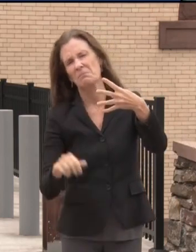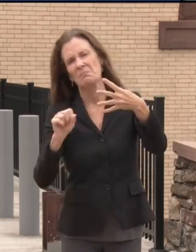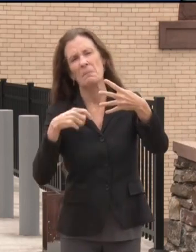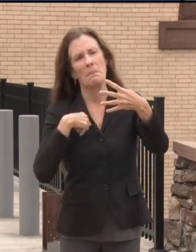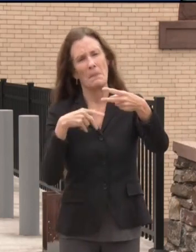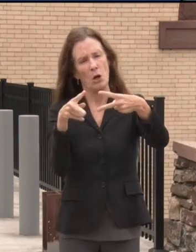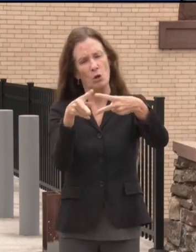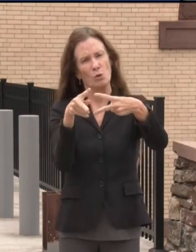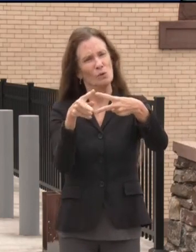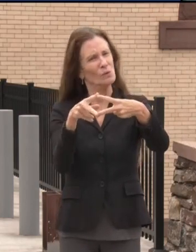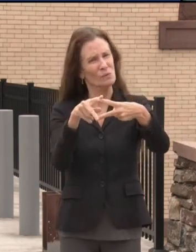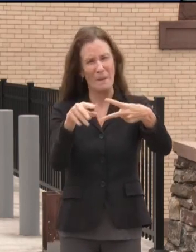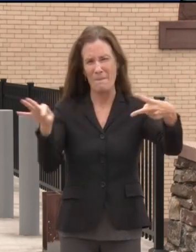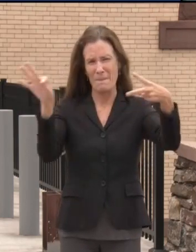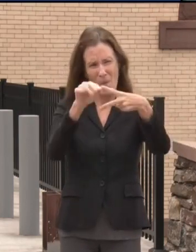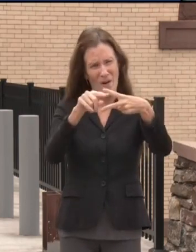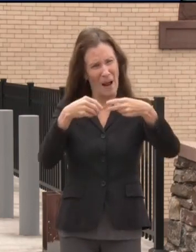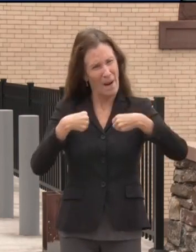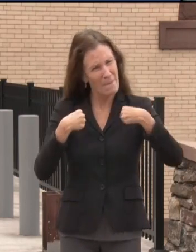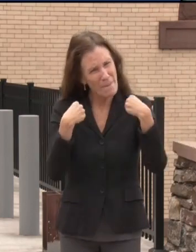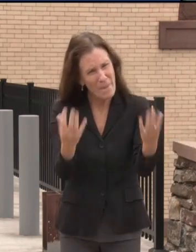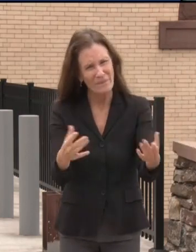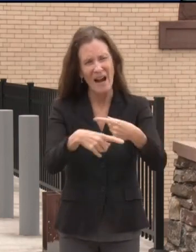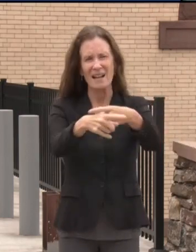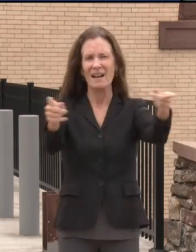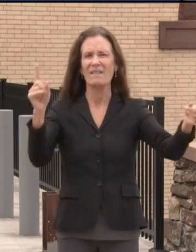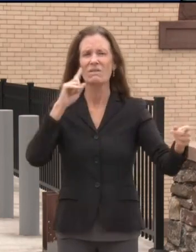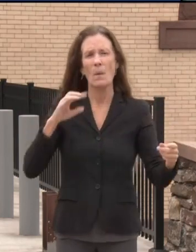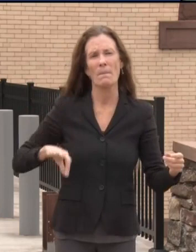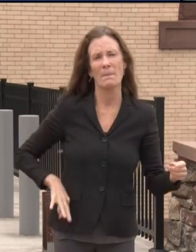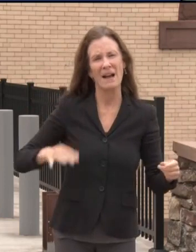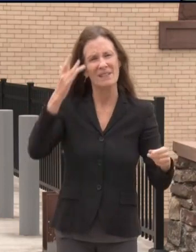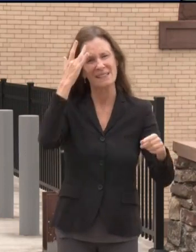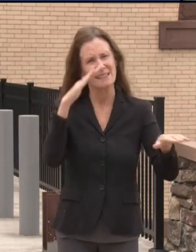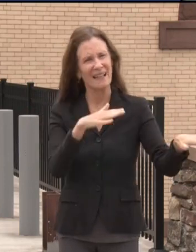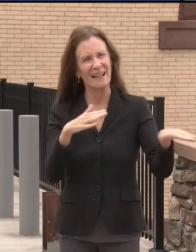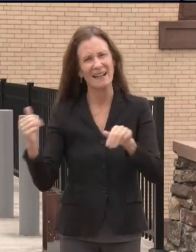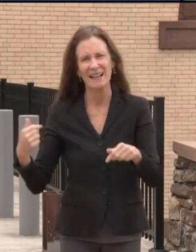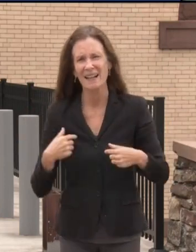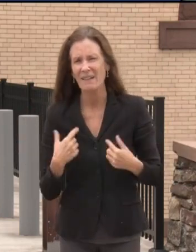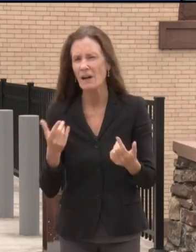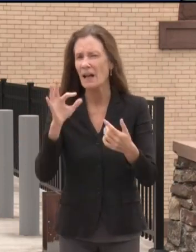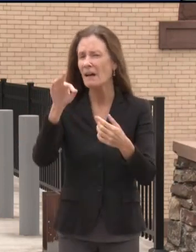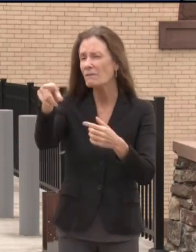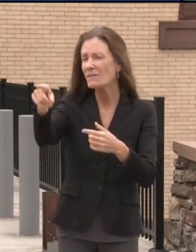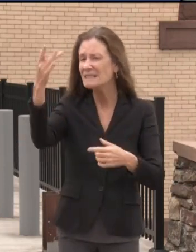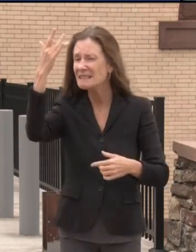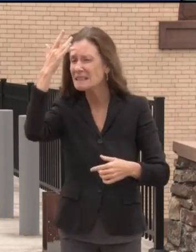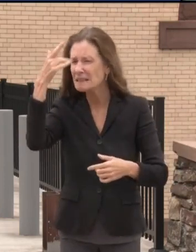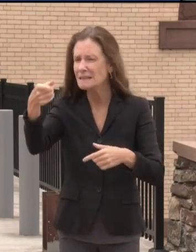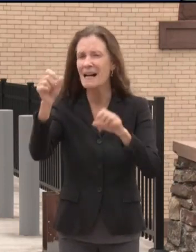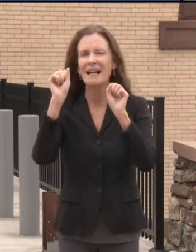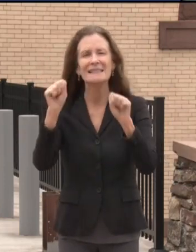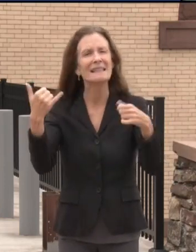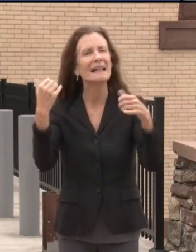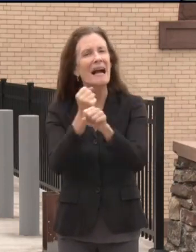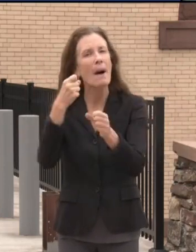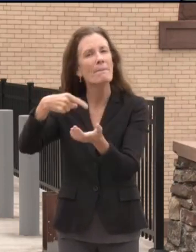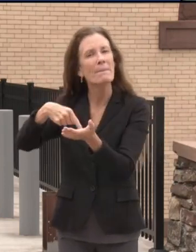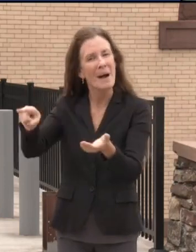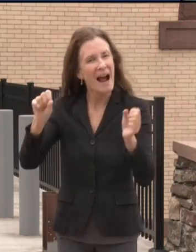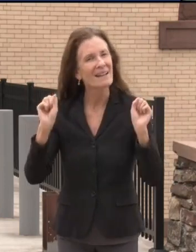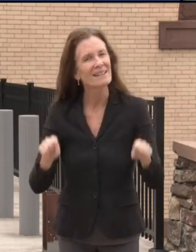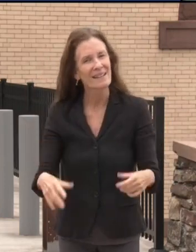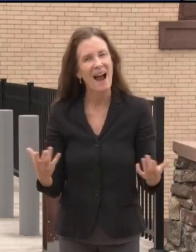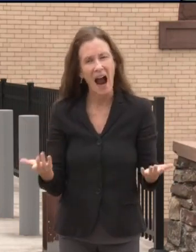benefit. The workers, the point is, should not have to choose between their job and their health, especially during this pandemic. It's time